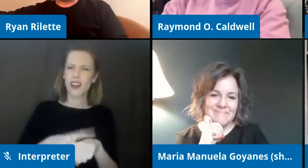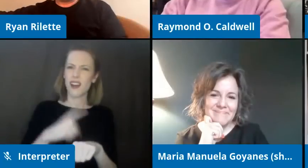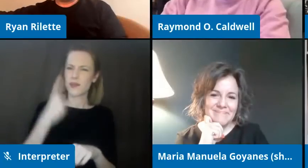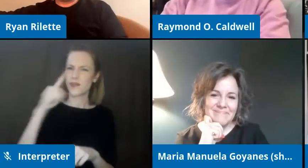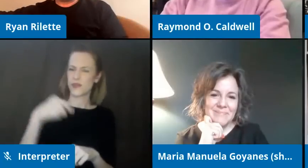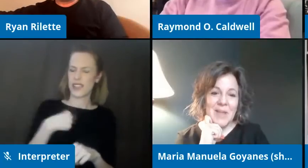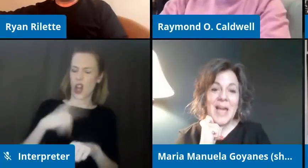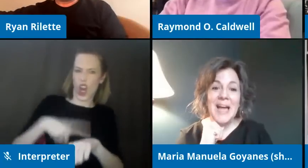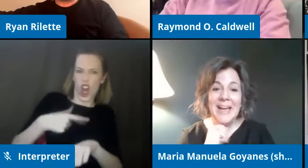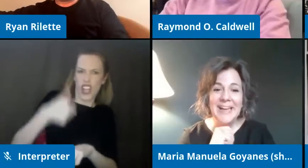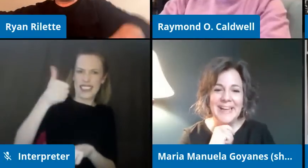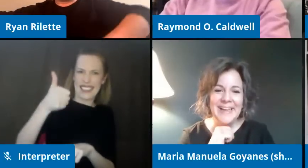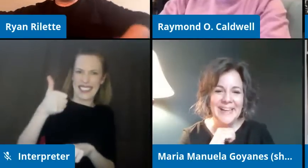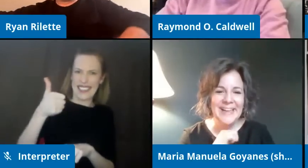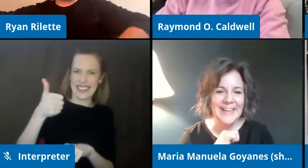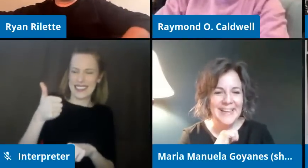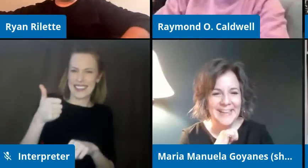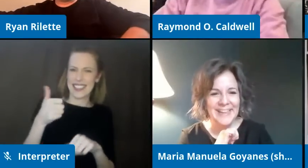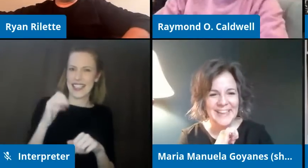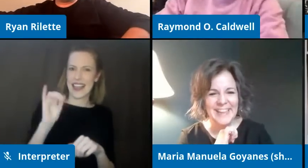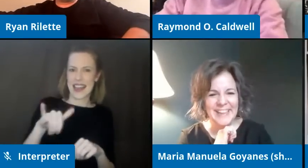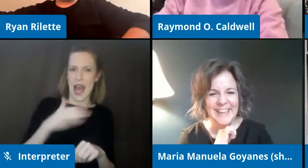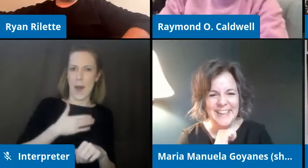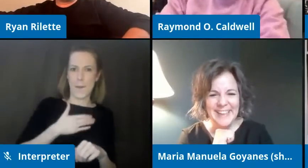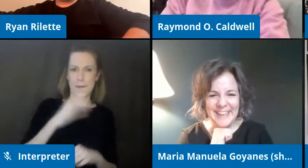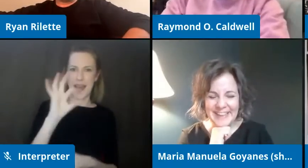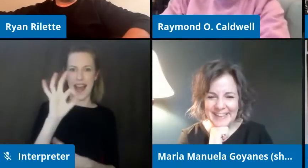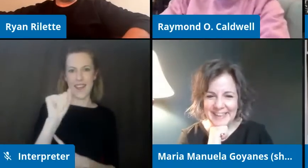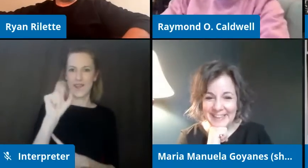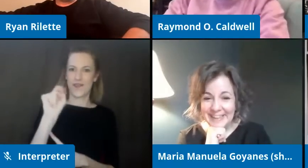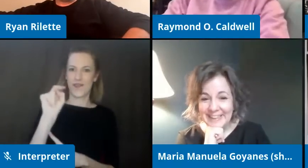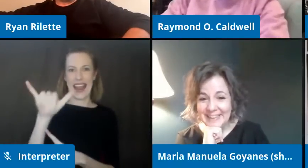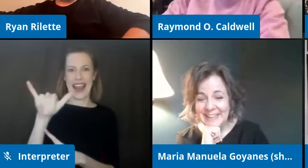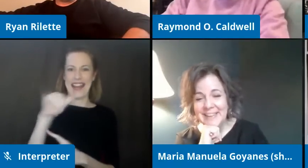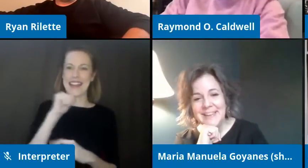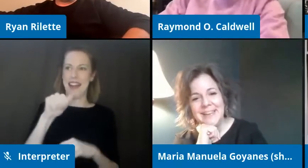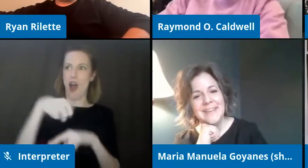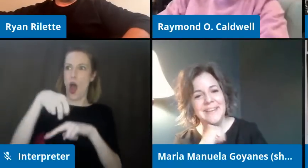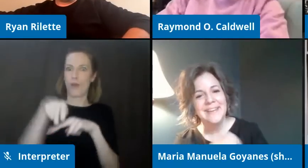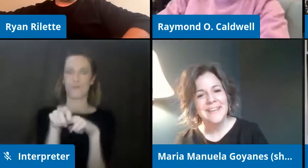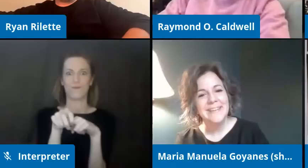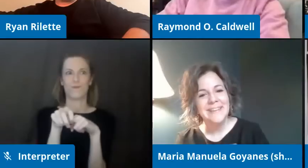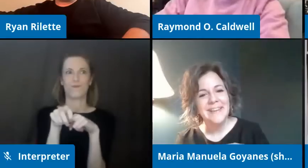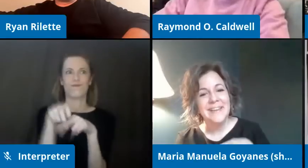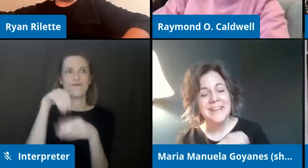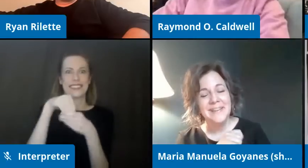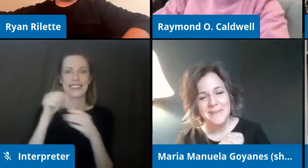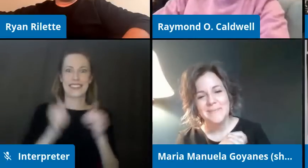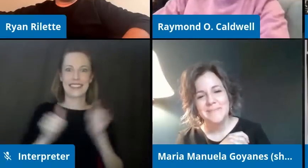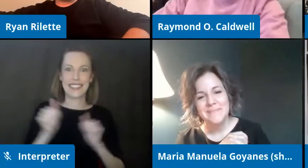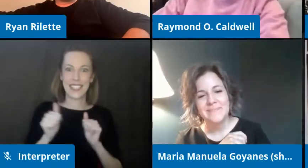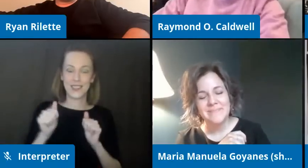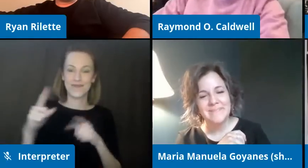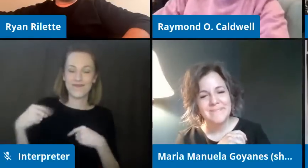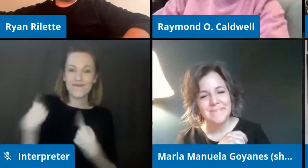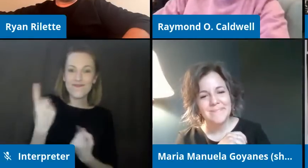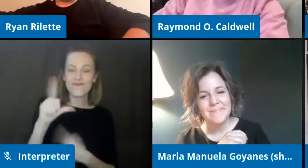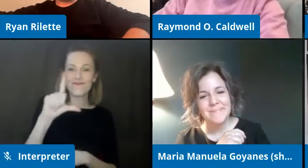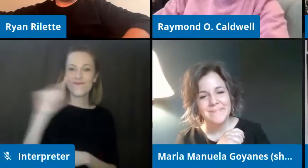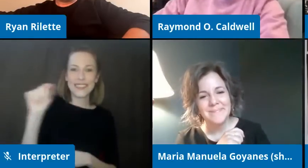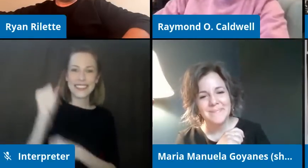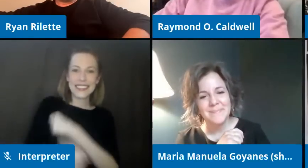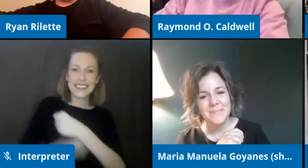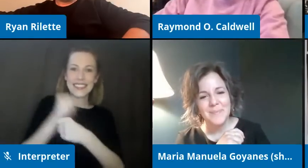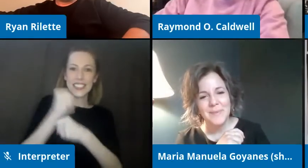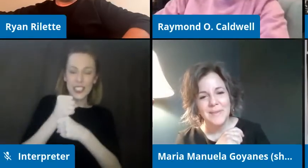in a seat in American theater in about, I'd say, 20 years. So I'm in